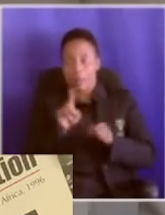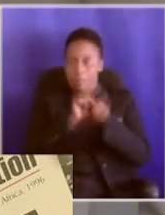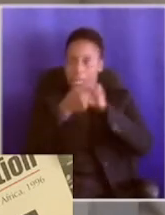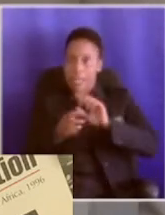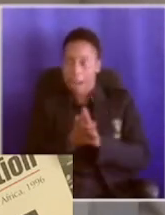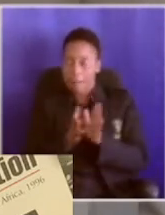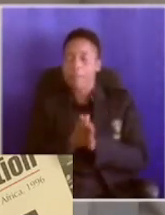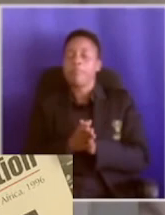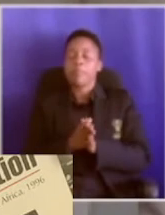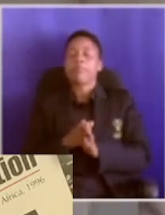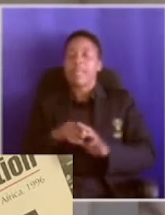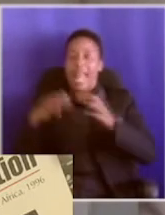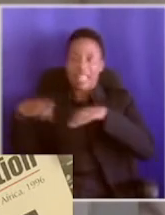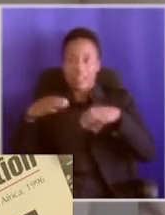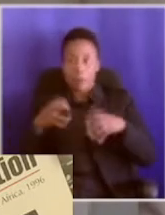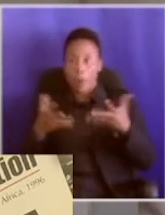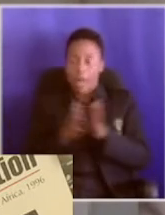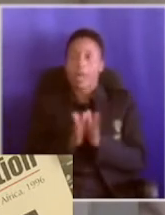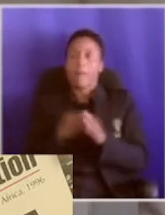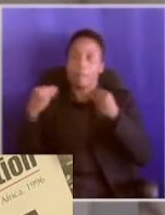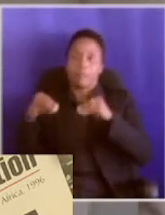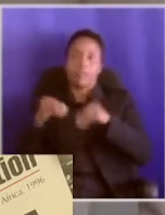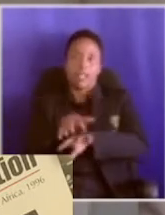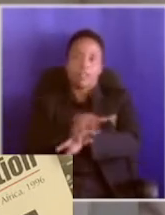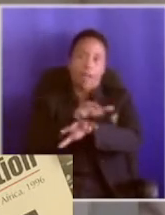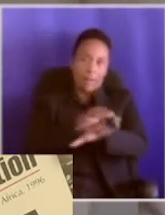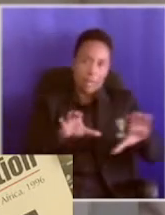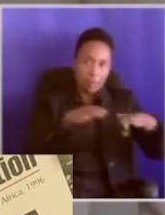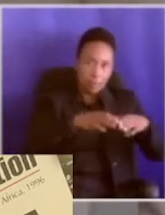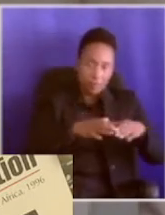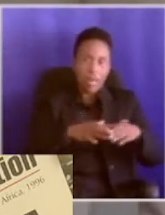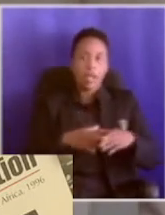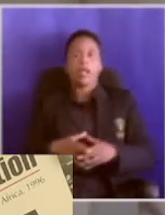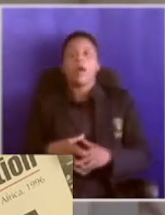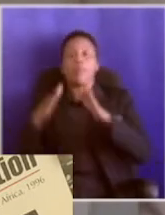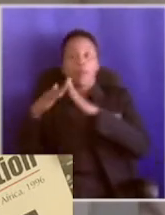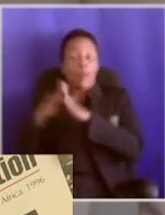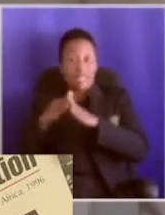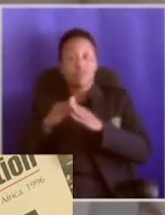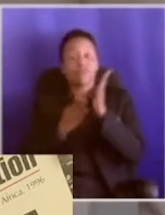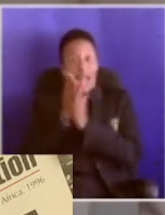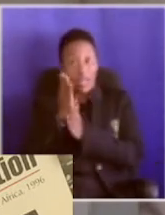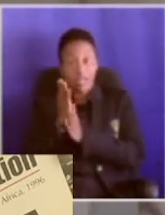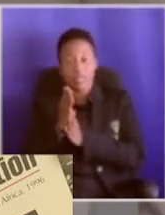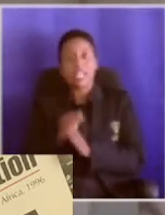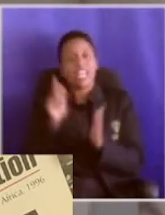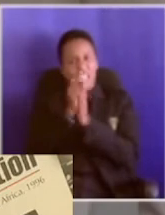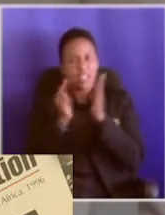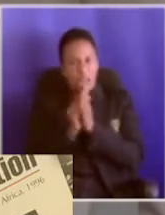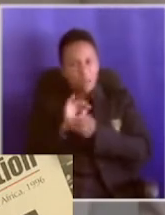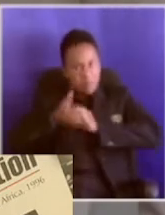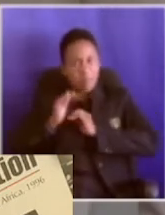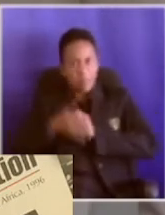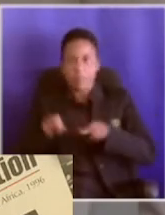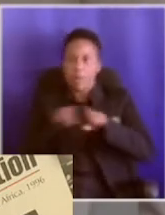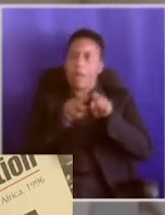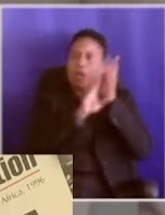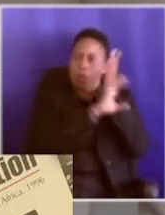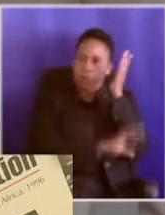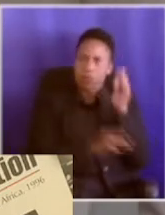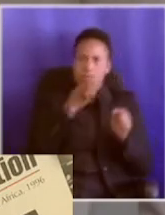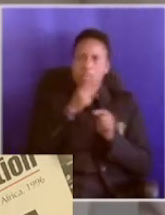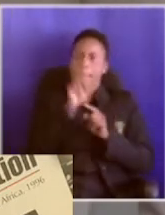in the commercial farming sector. Property rights must be legally secure as envisioned by the